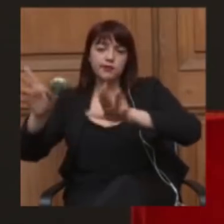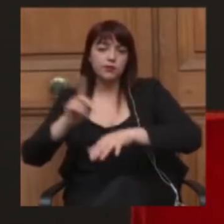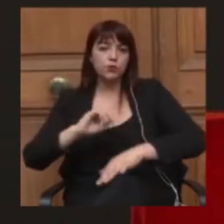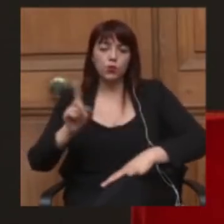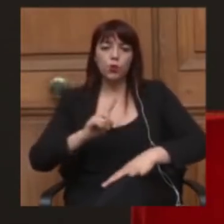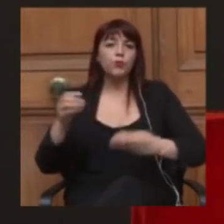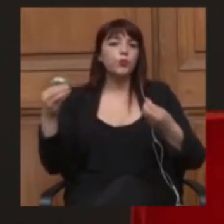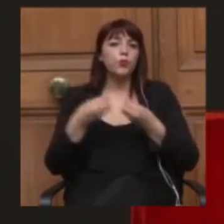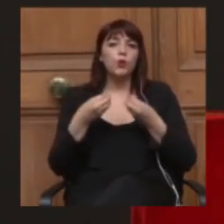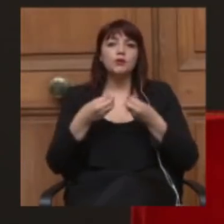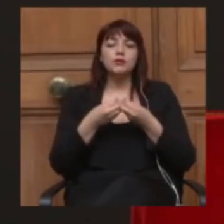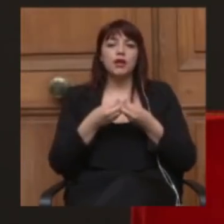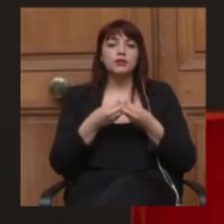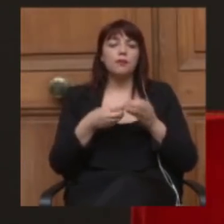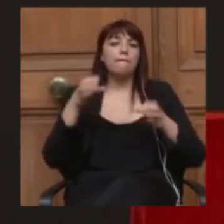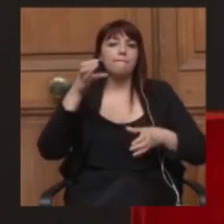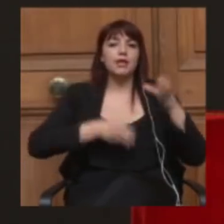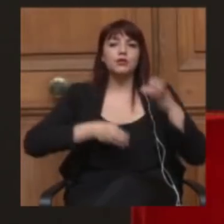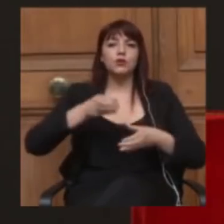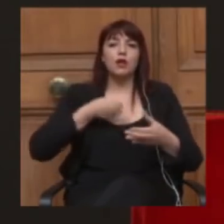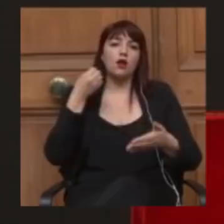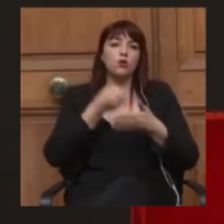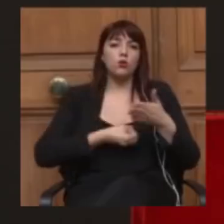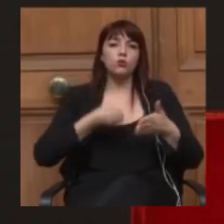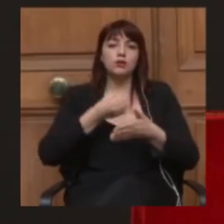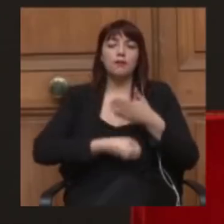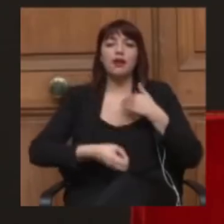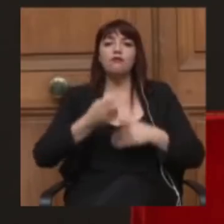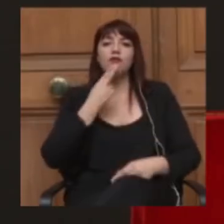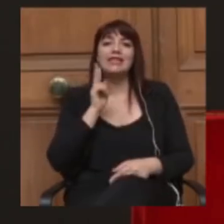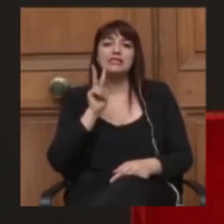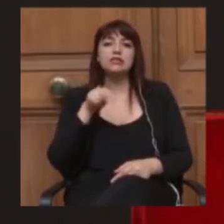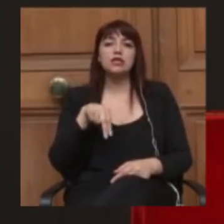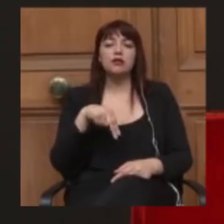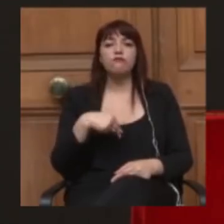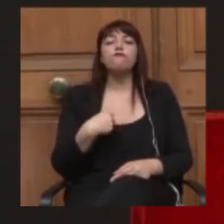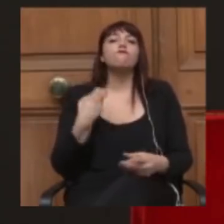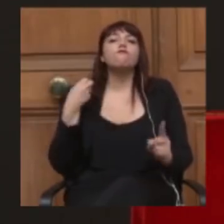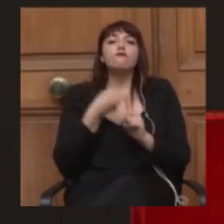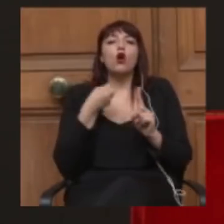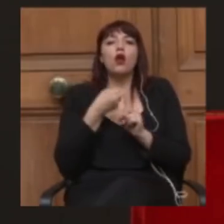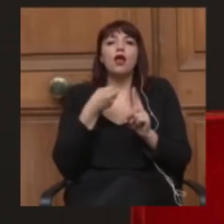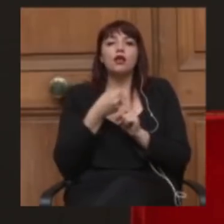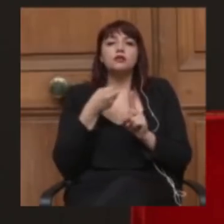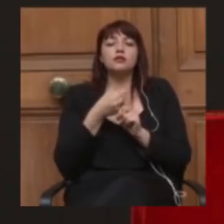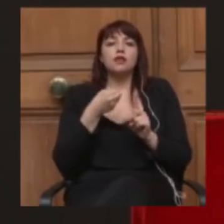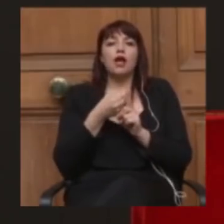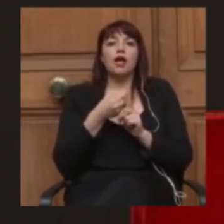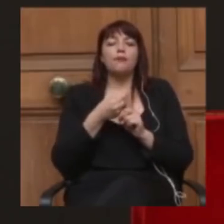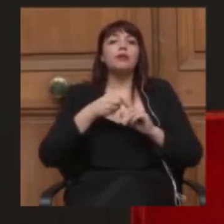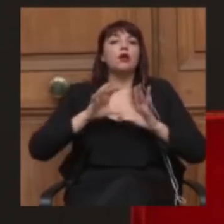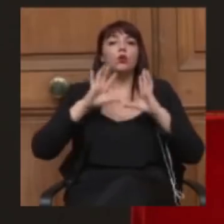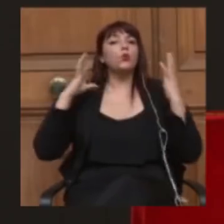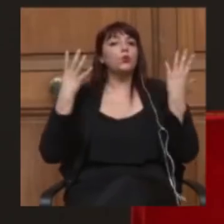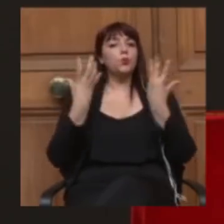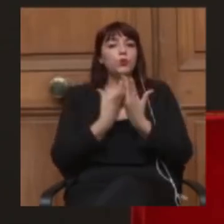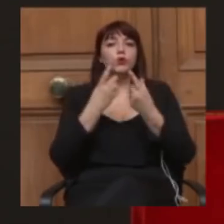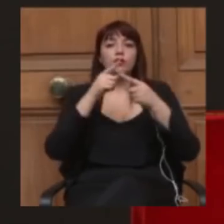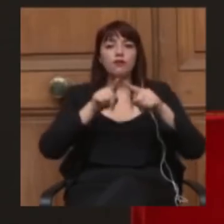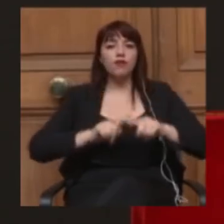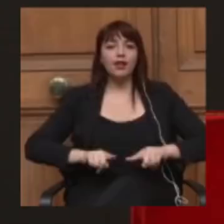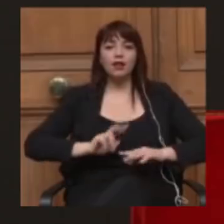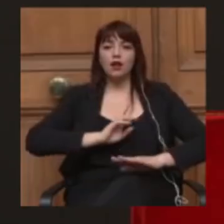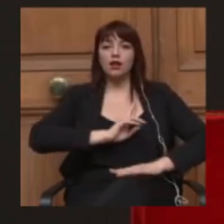struggling to live without violence in a multiracial and multi-religious world. a world where gender and